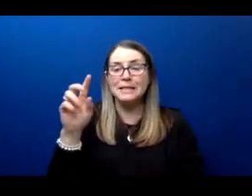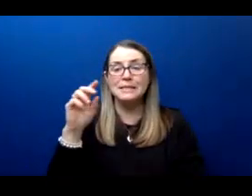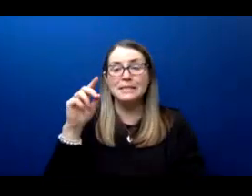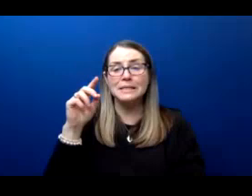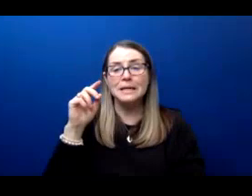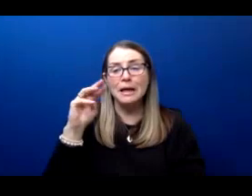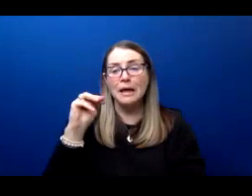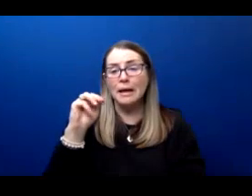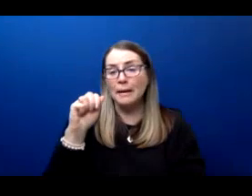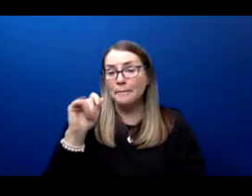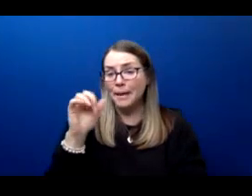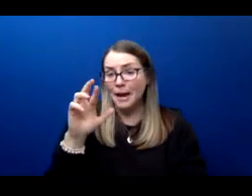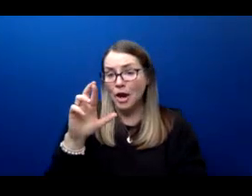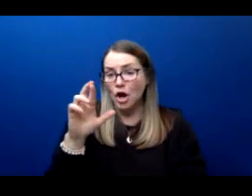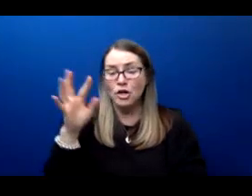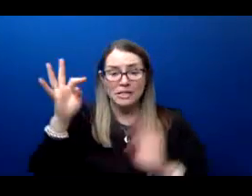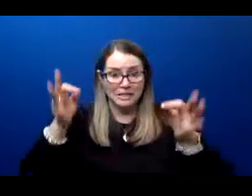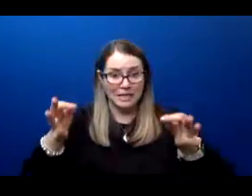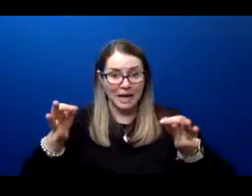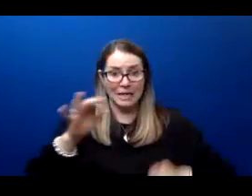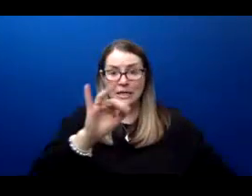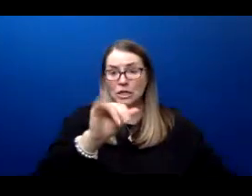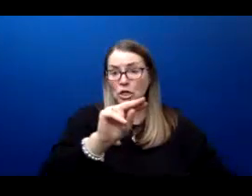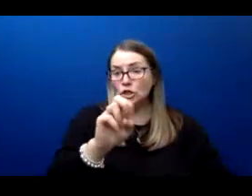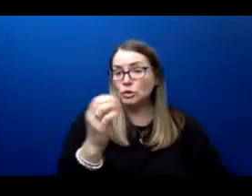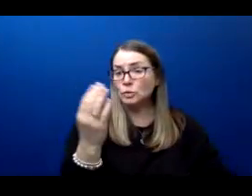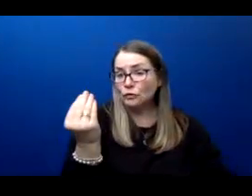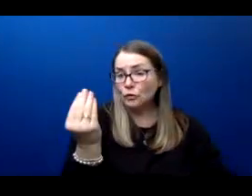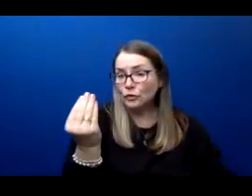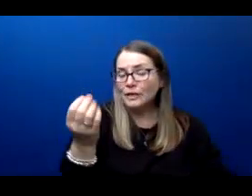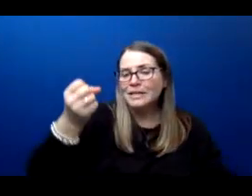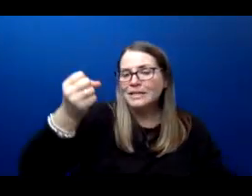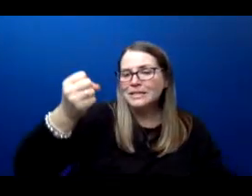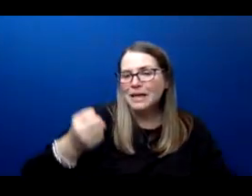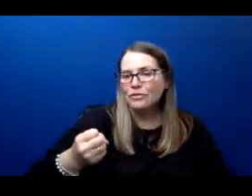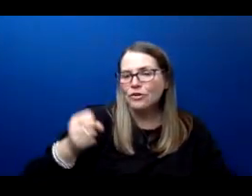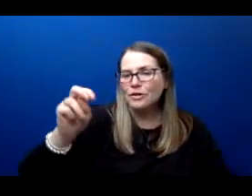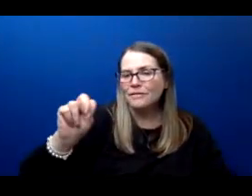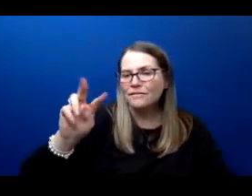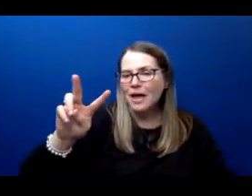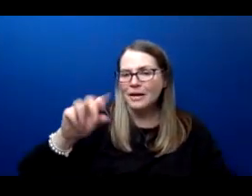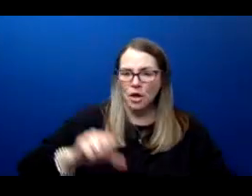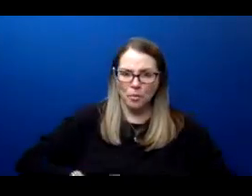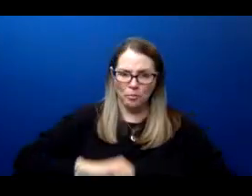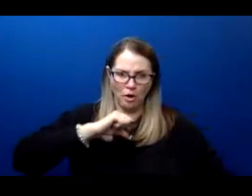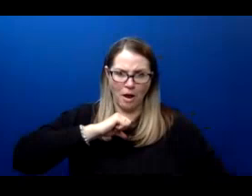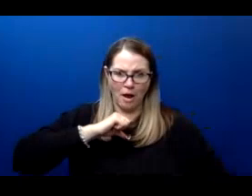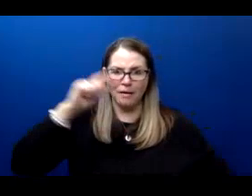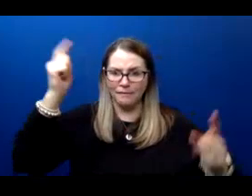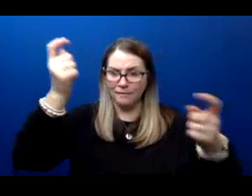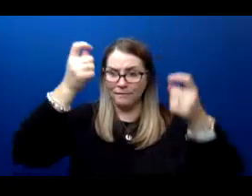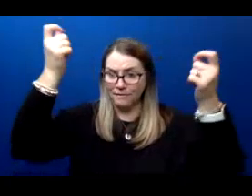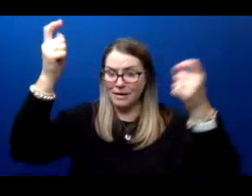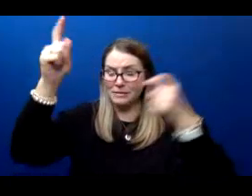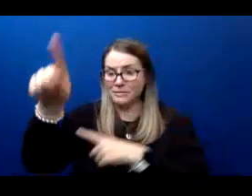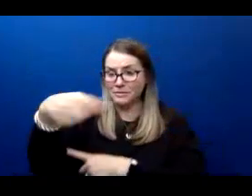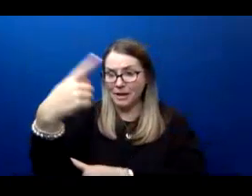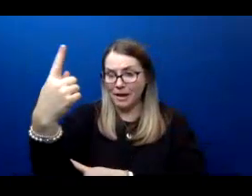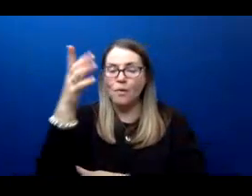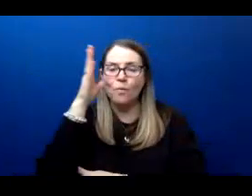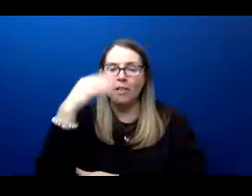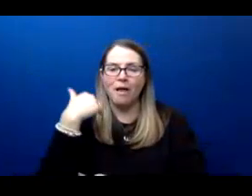declared June 14th, Southern Nevada Pride Fest Day. So this event will be happening that day.